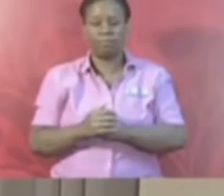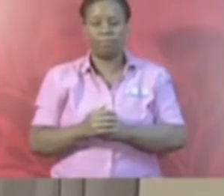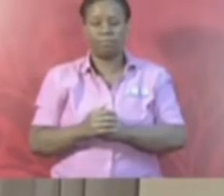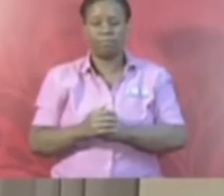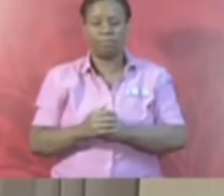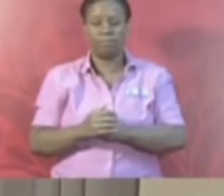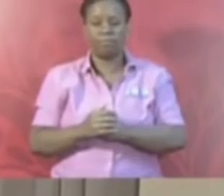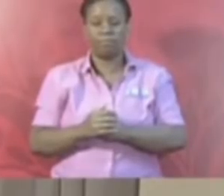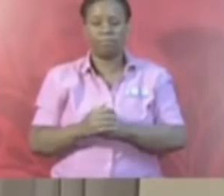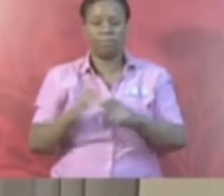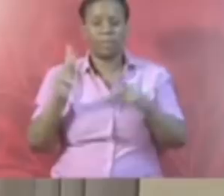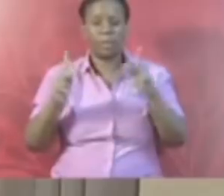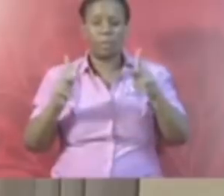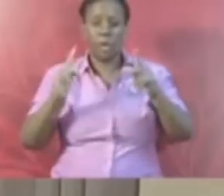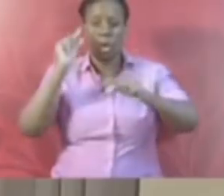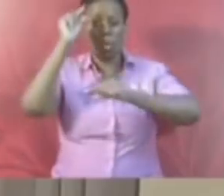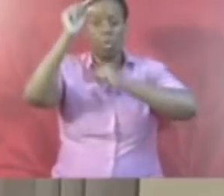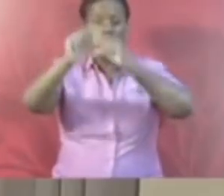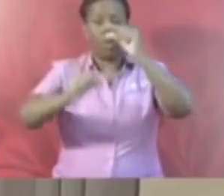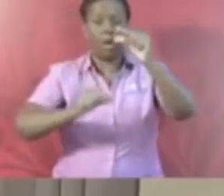policymakers are facing around the world,